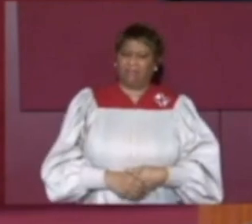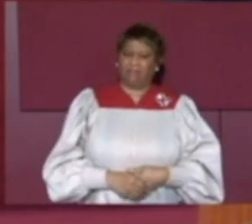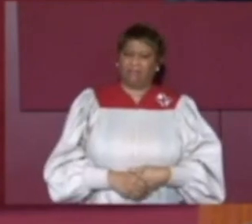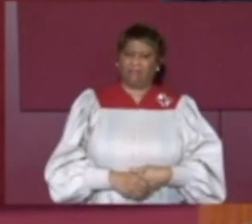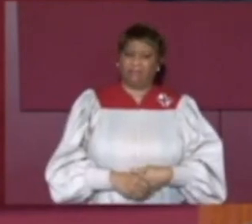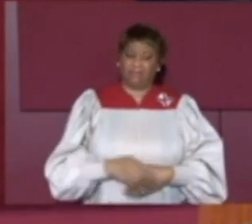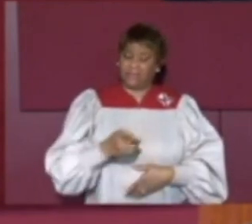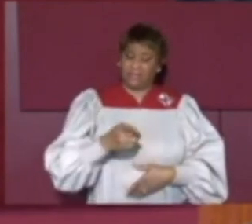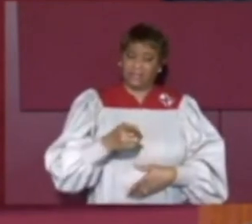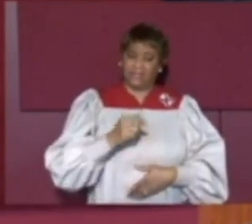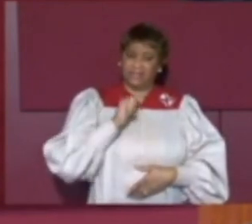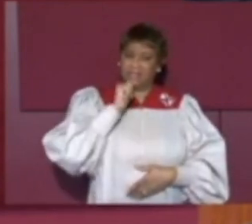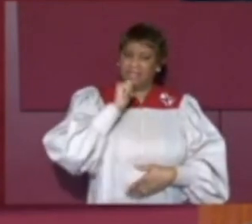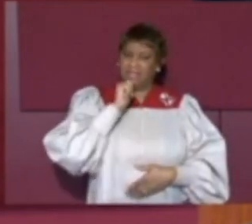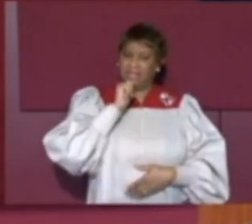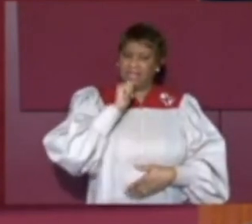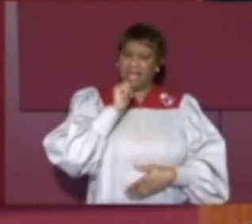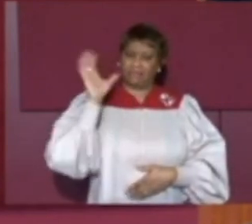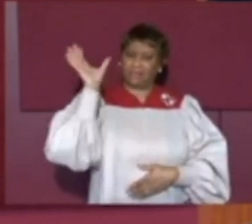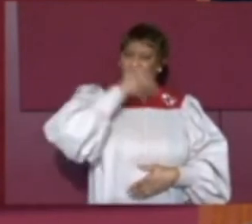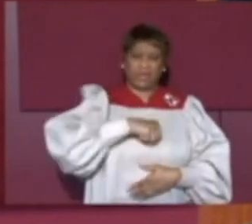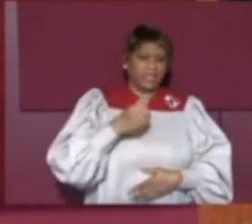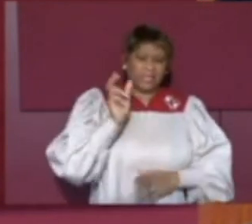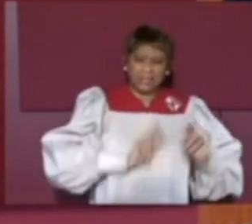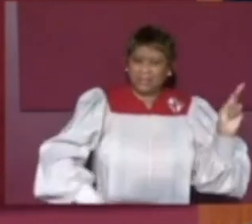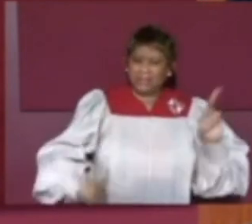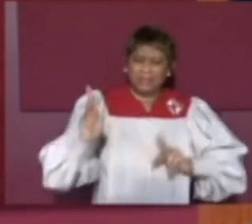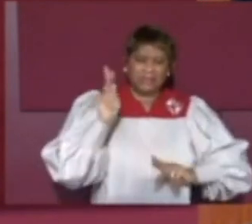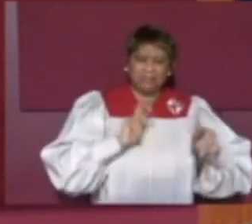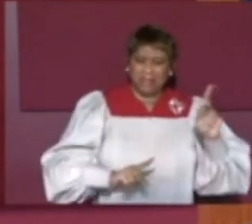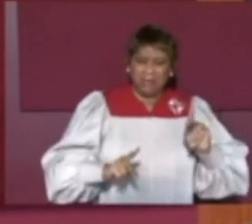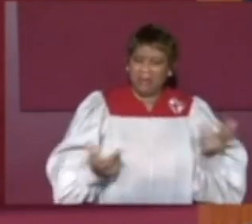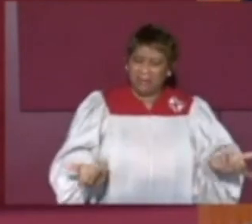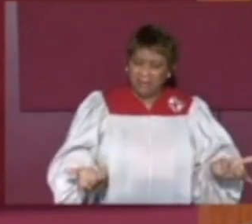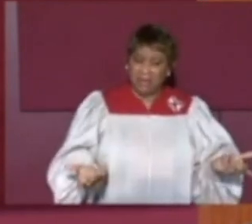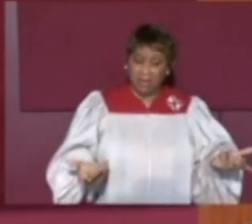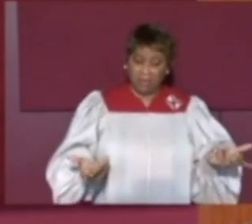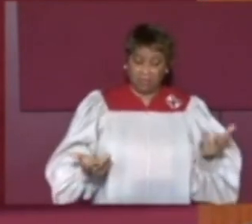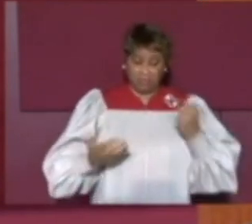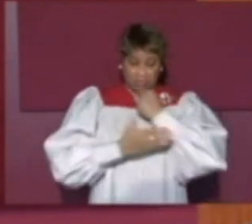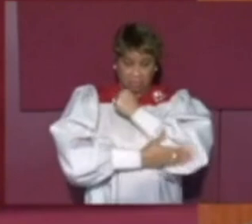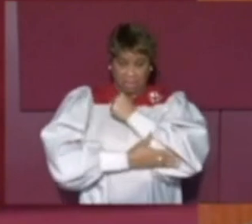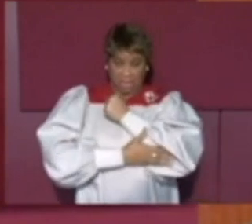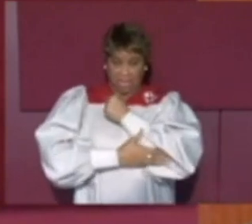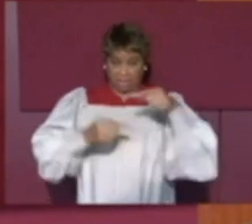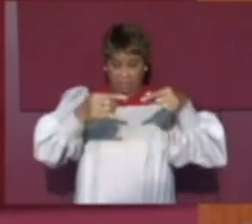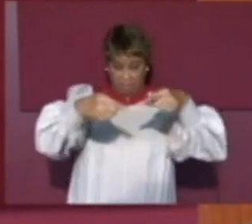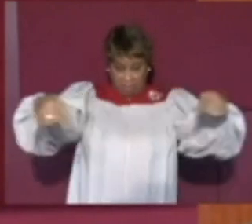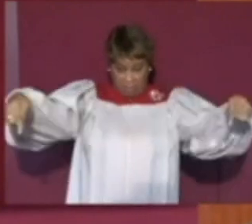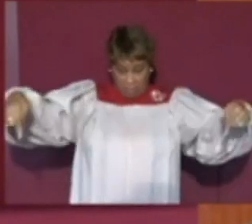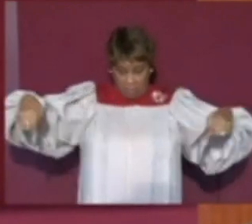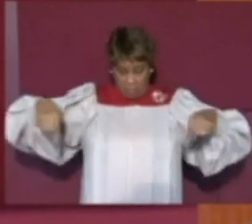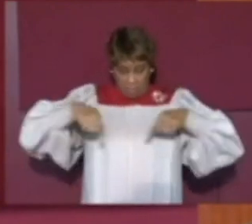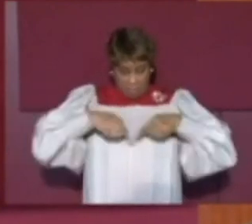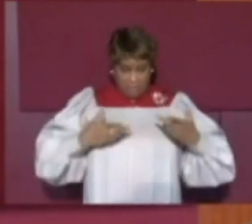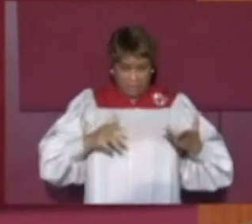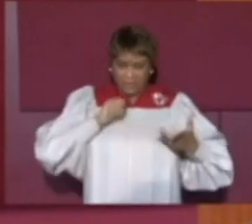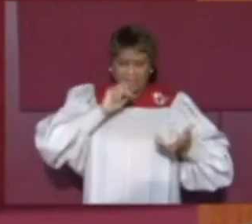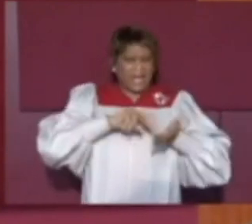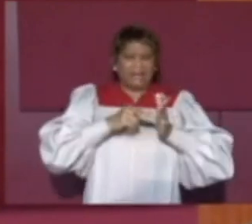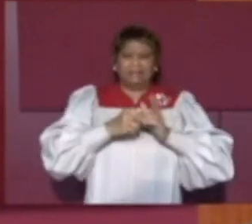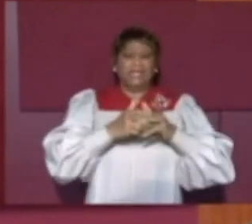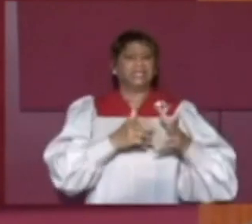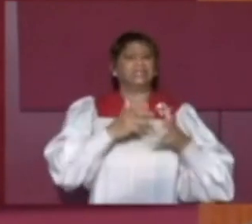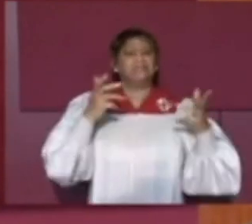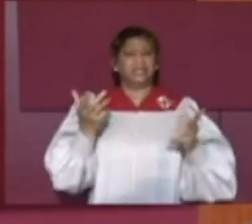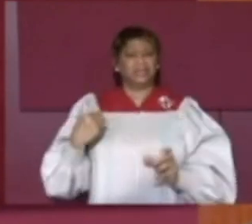They're not foreign people in the sense that the way that you would think. The country borders don't really mean as much as you think